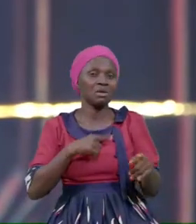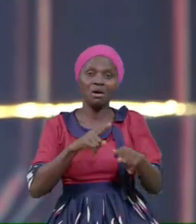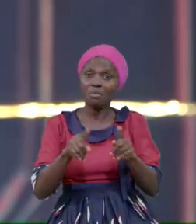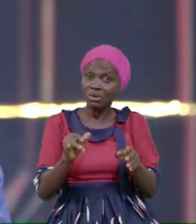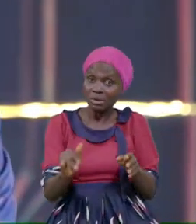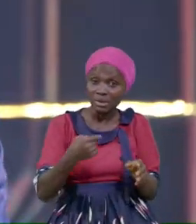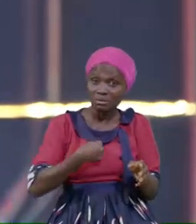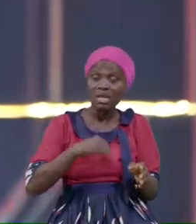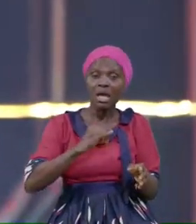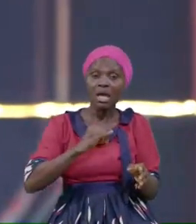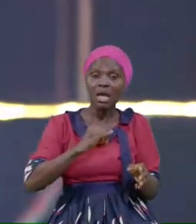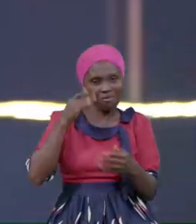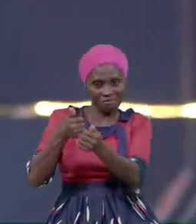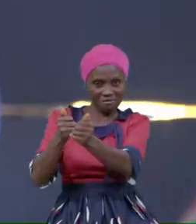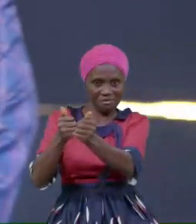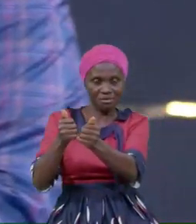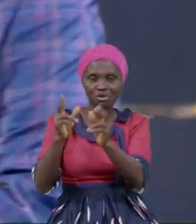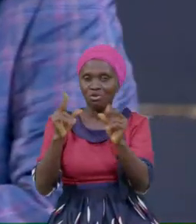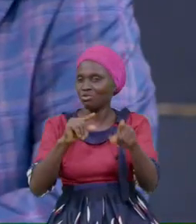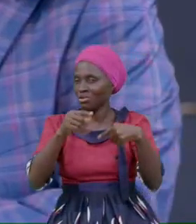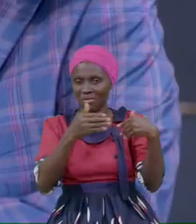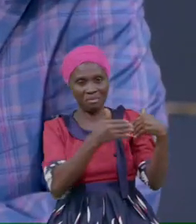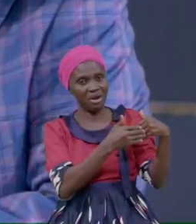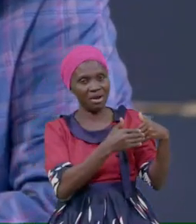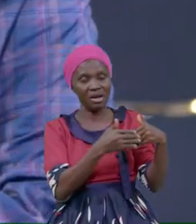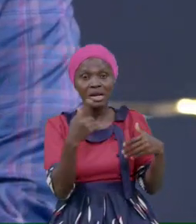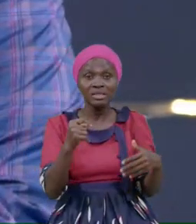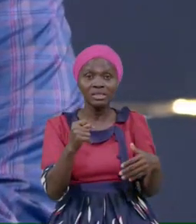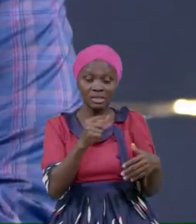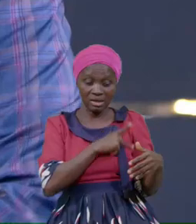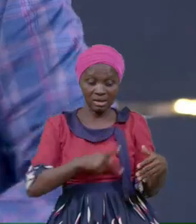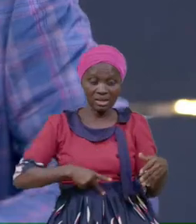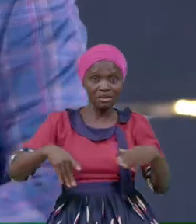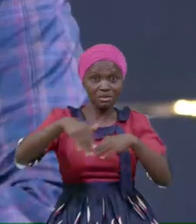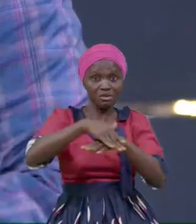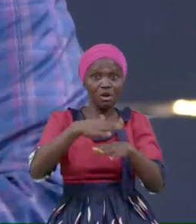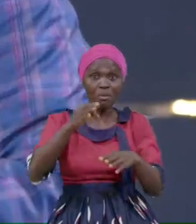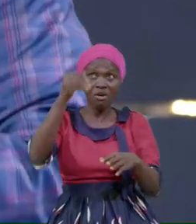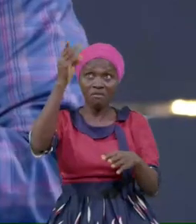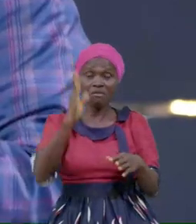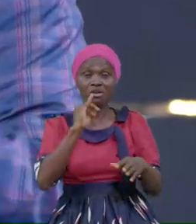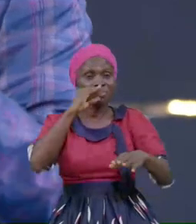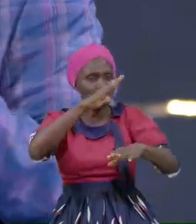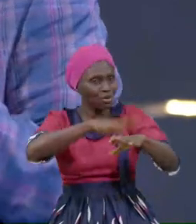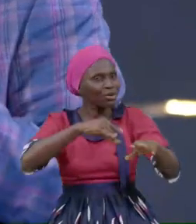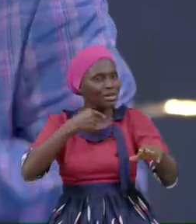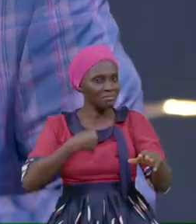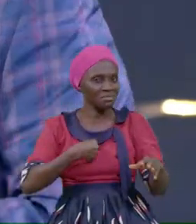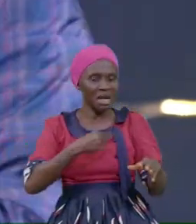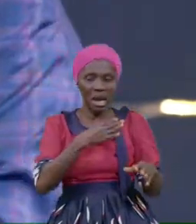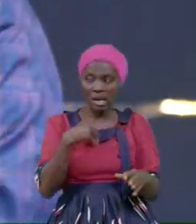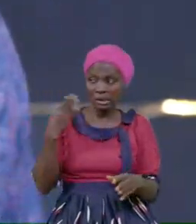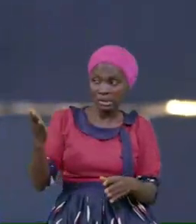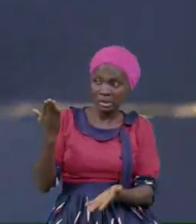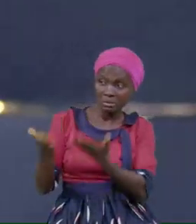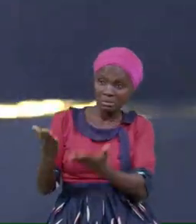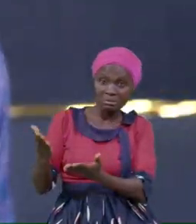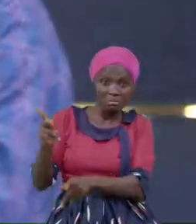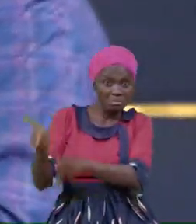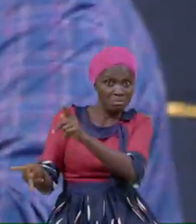no turning back. The kingdom of God is calling me, and there may be people who are not ready yet, but